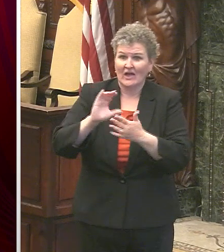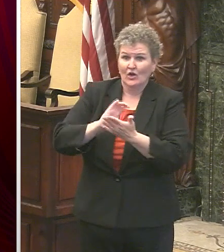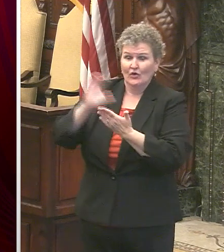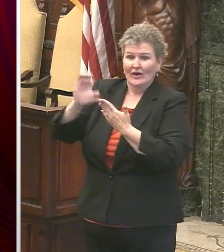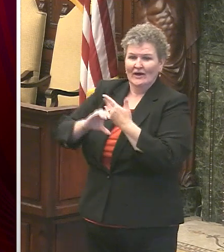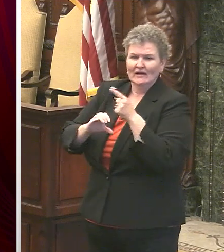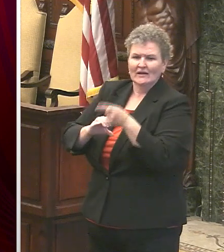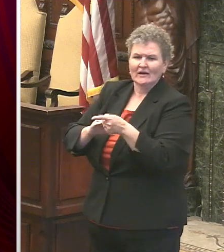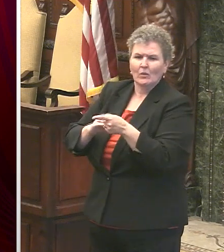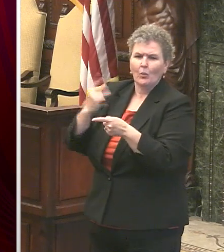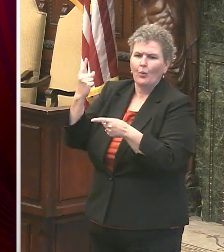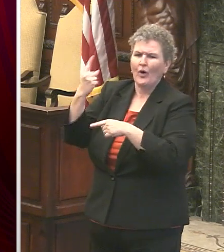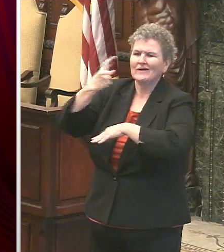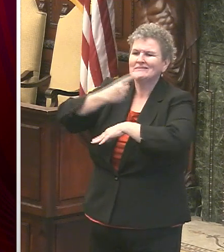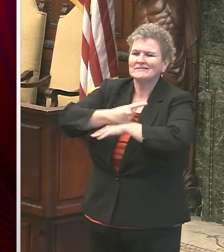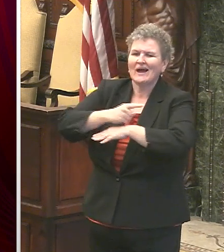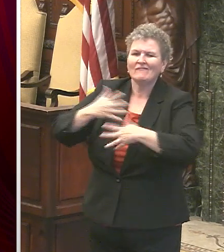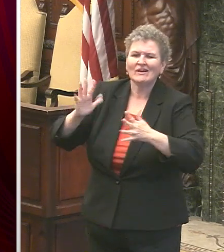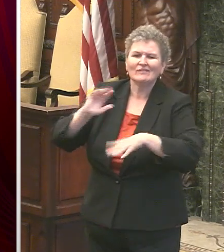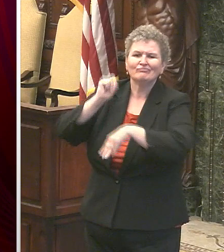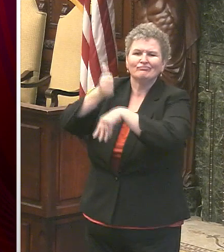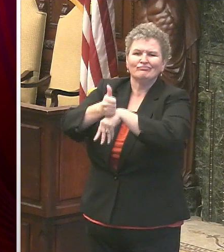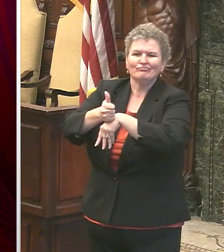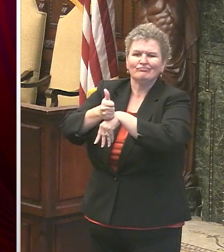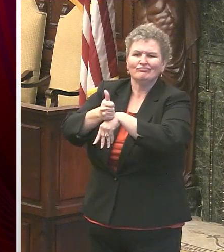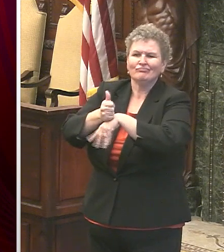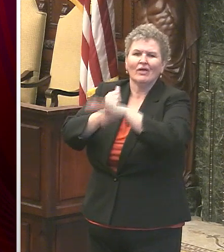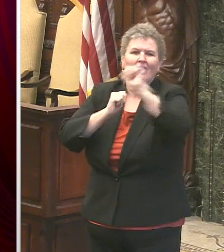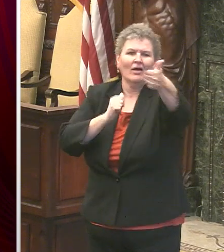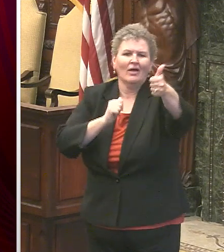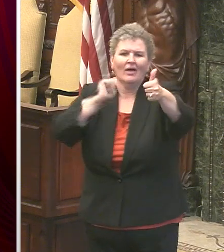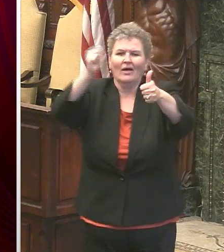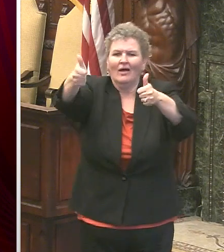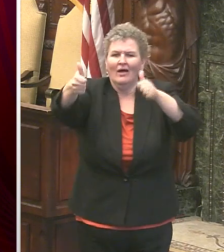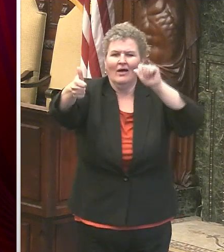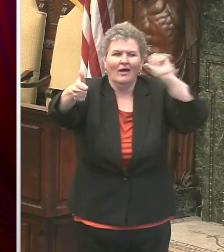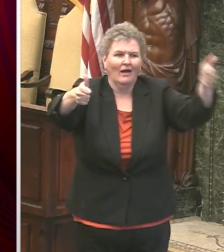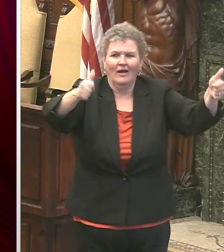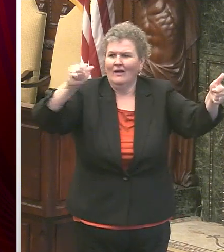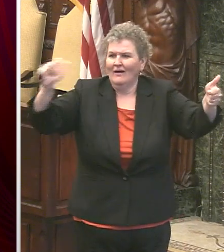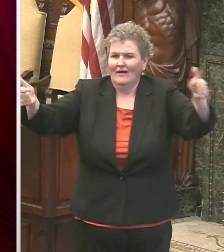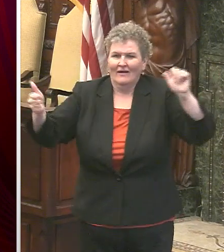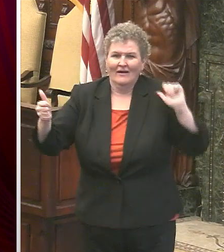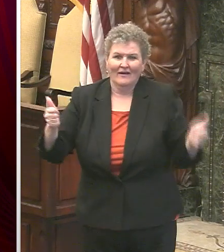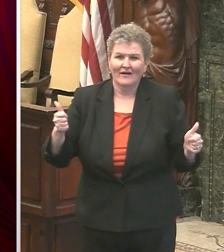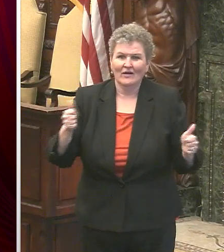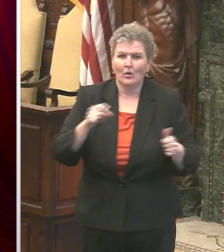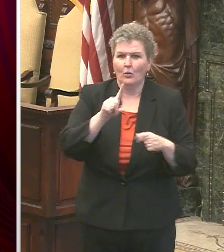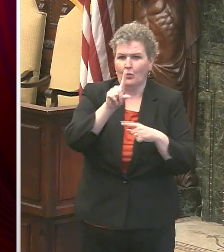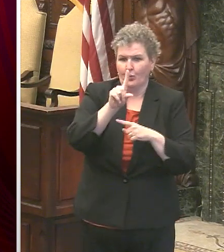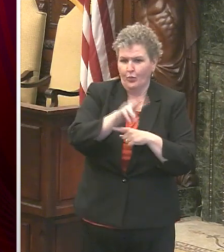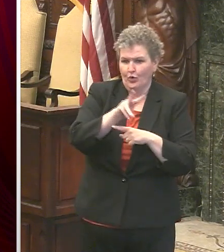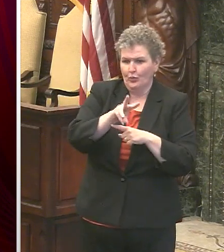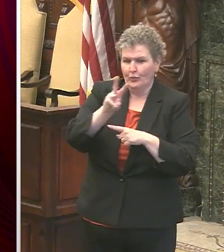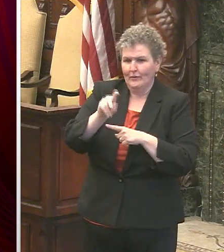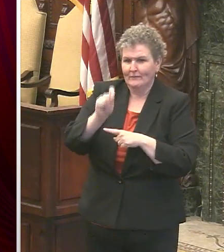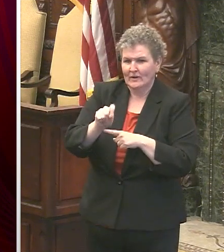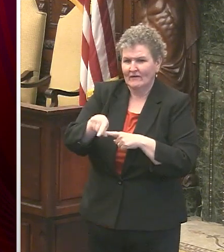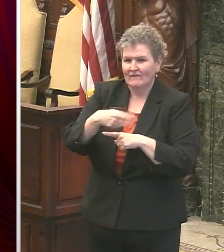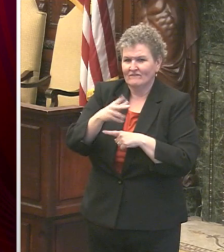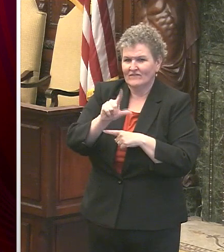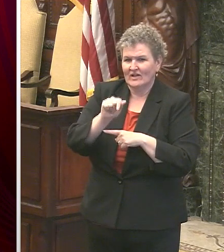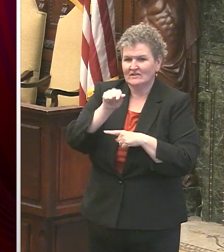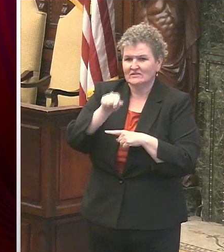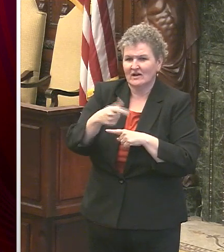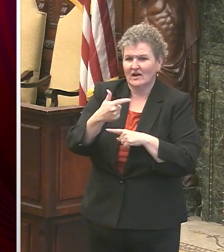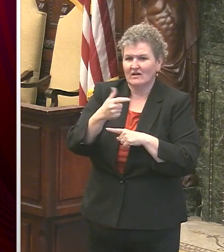one-day, we might call them pop-up testing events, which is at www.phila.gov/COVID. So if you want to know what testing new pop-up sites